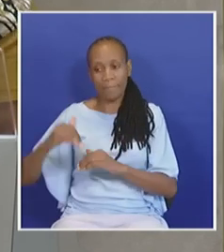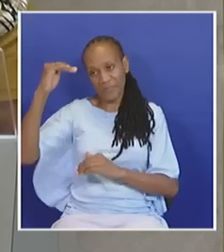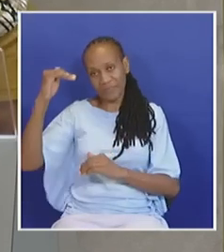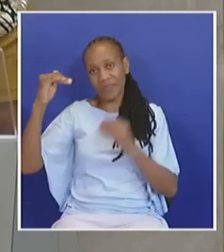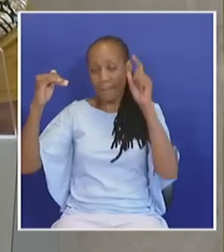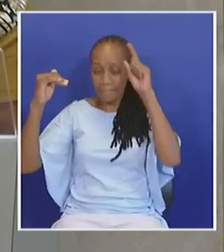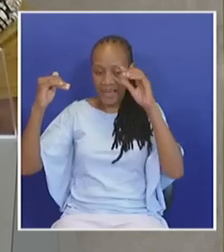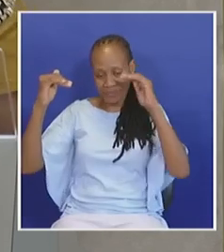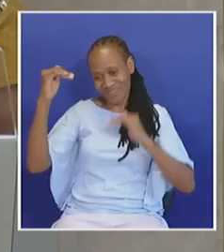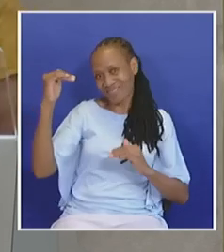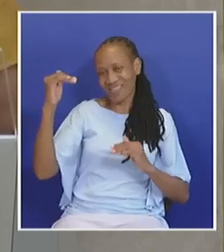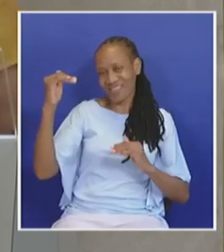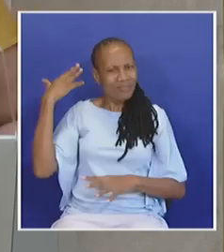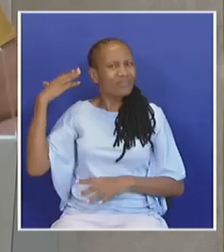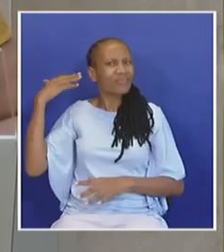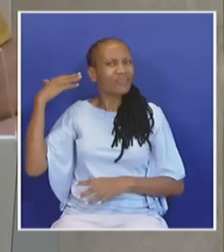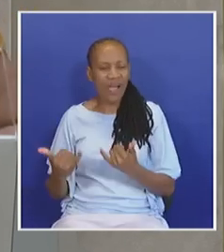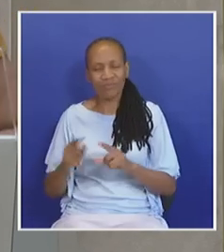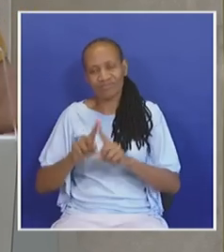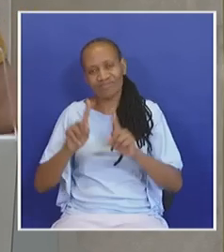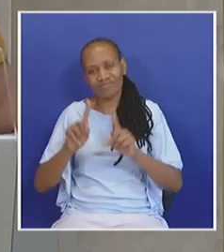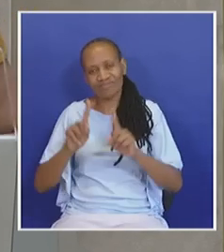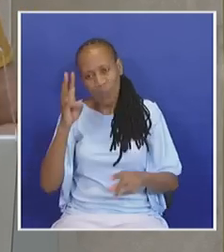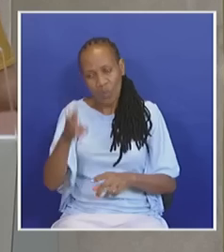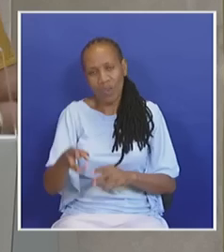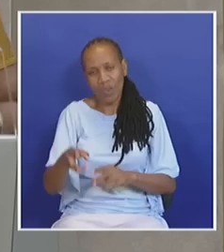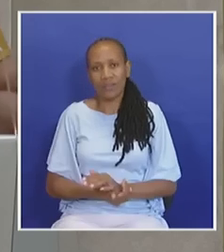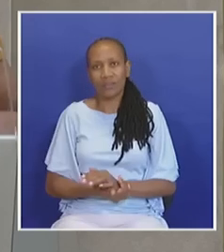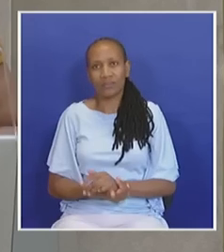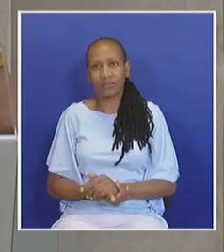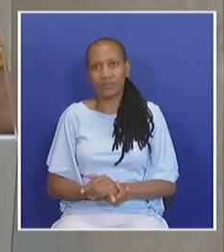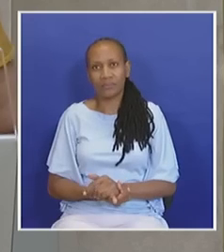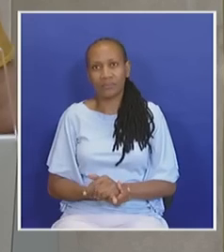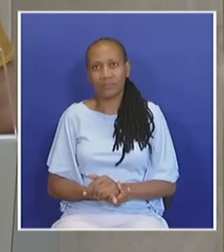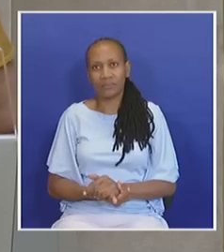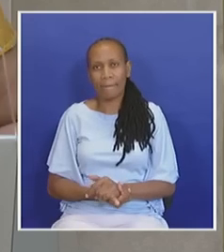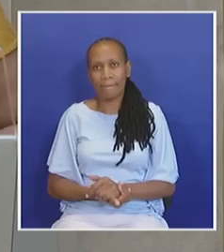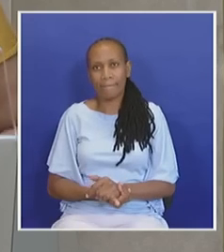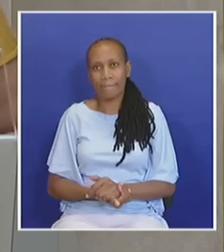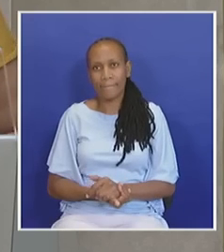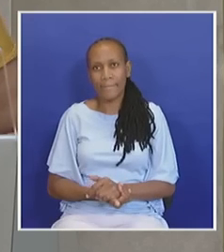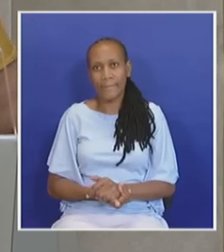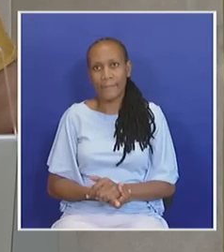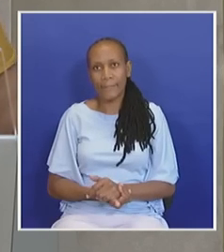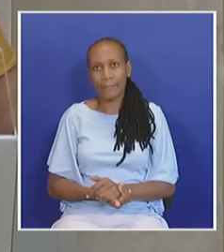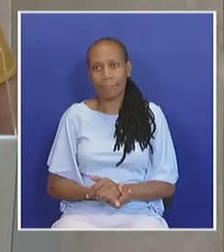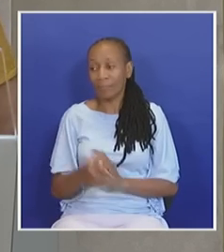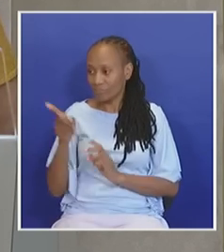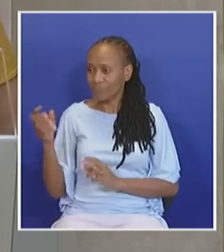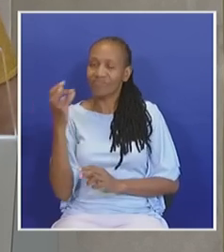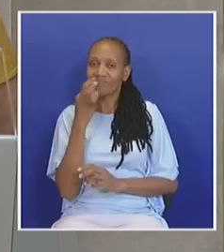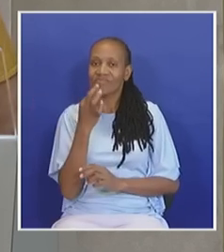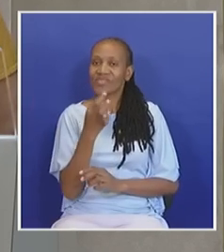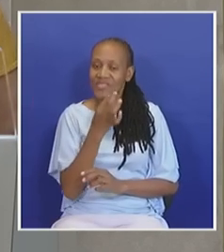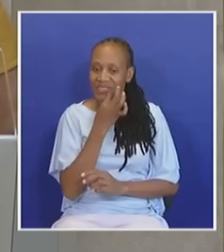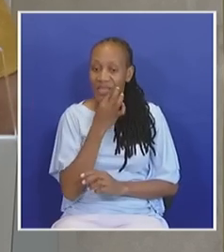theory that says the strong must make sure that their power and wealth